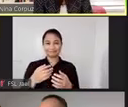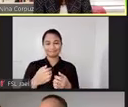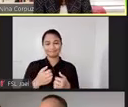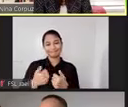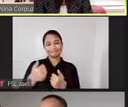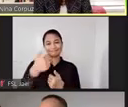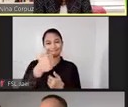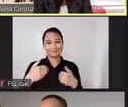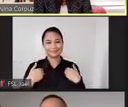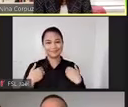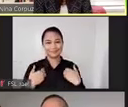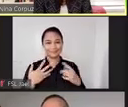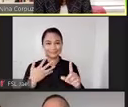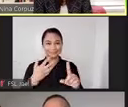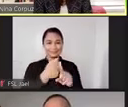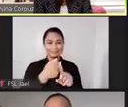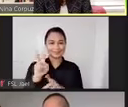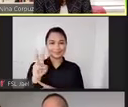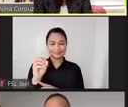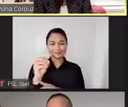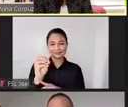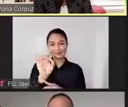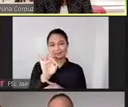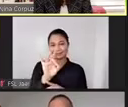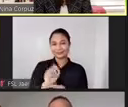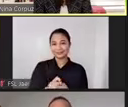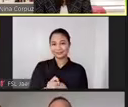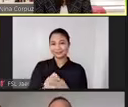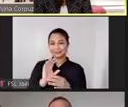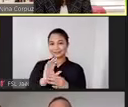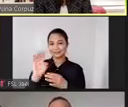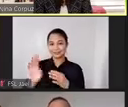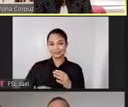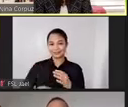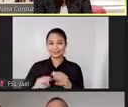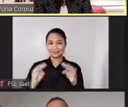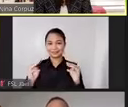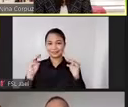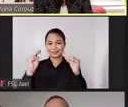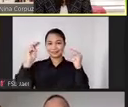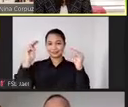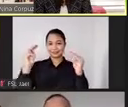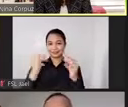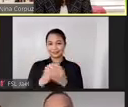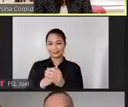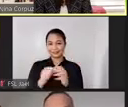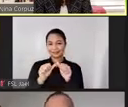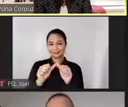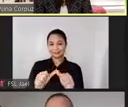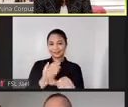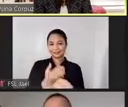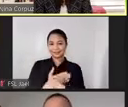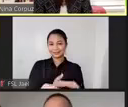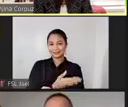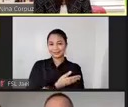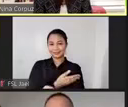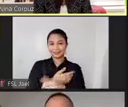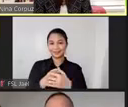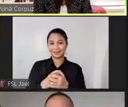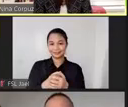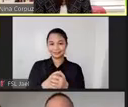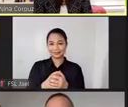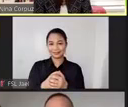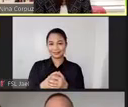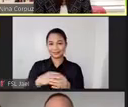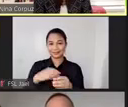Sustainable Development degree in Macquarie University in 2018 as an Australia Award Scholar. We are pleased